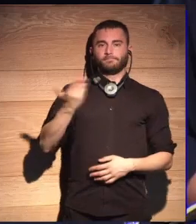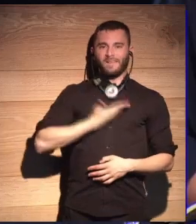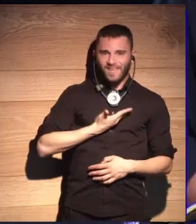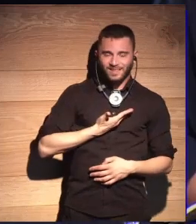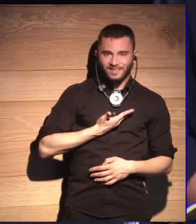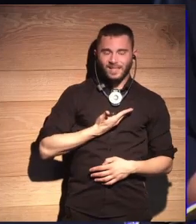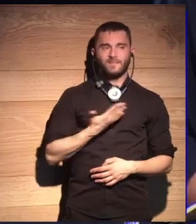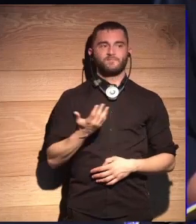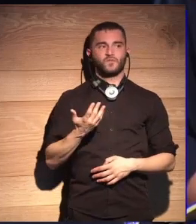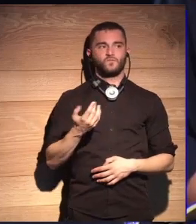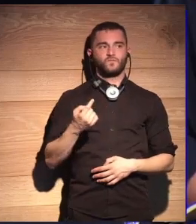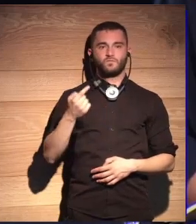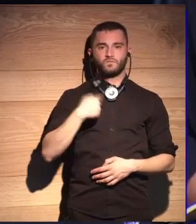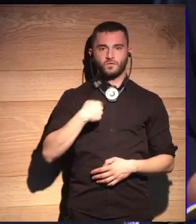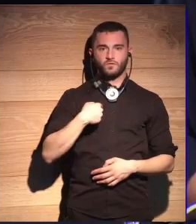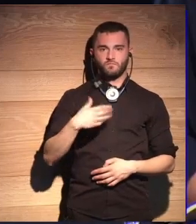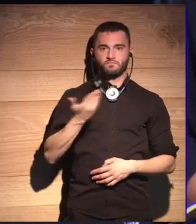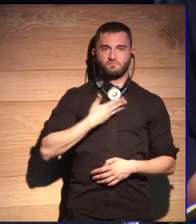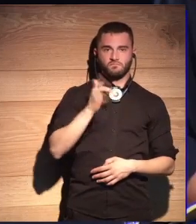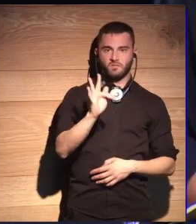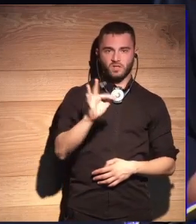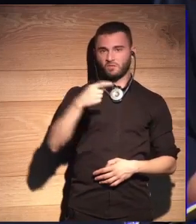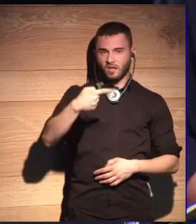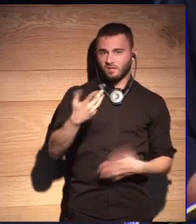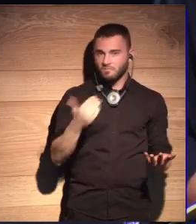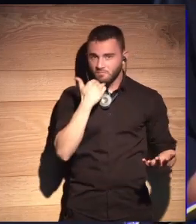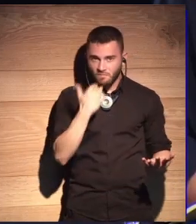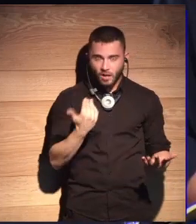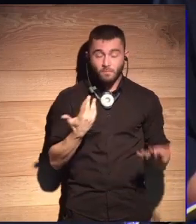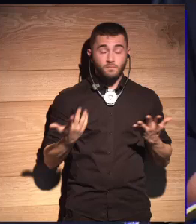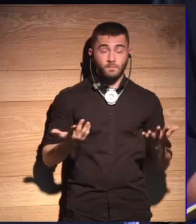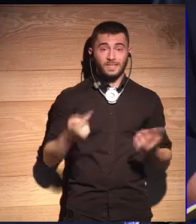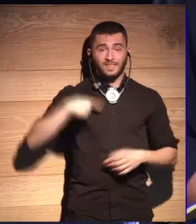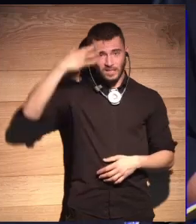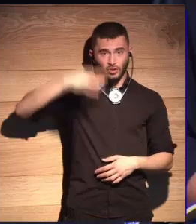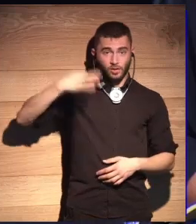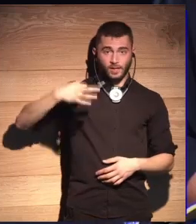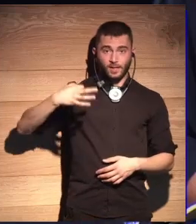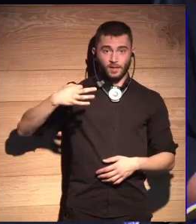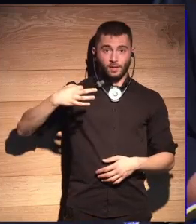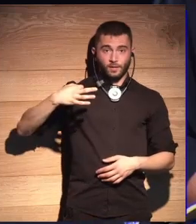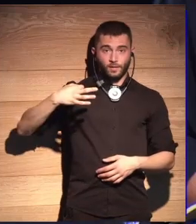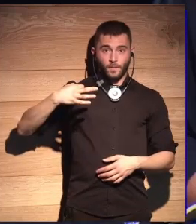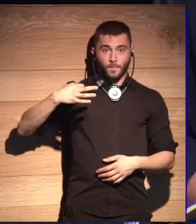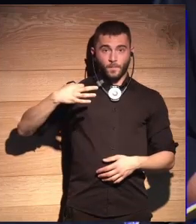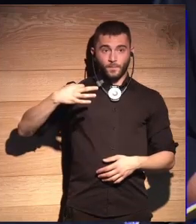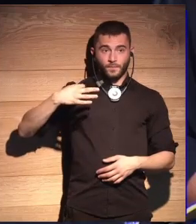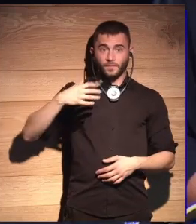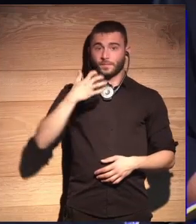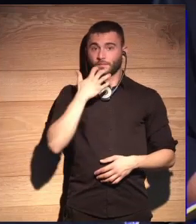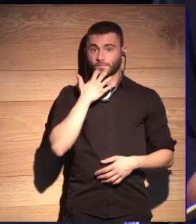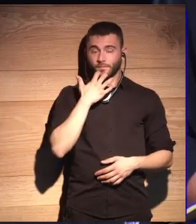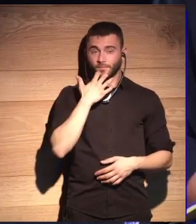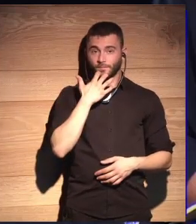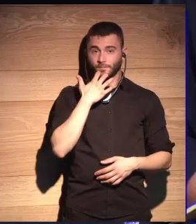kind of impact on me in some way? And I think that being moved by a leader or by a party, I mean, these